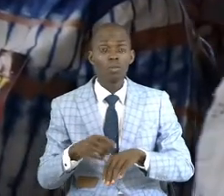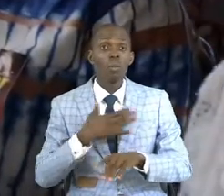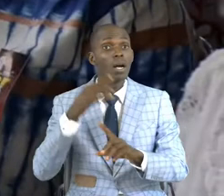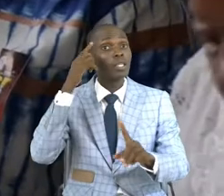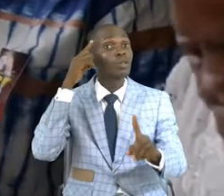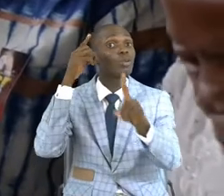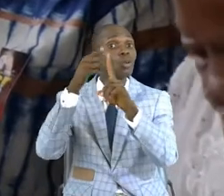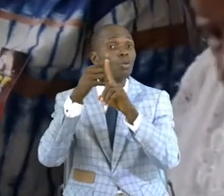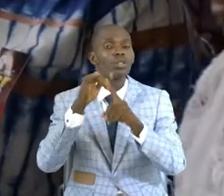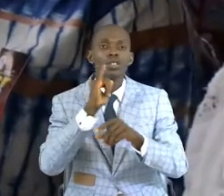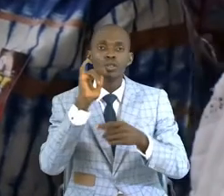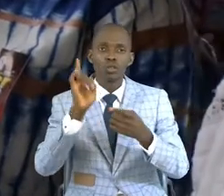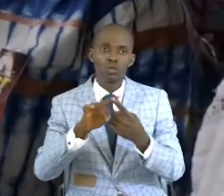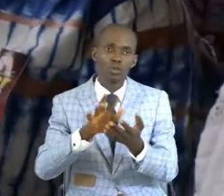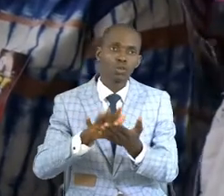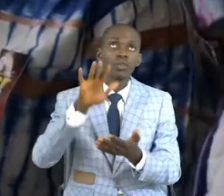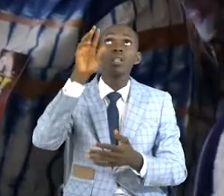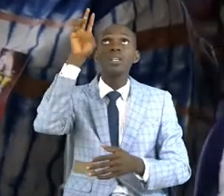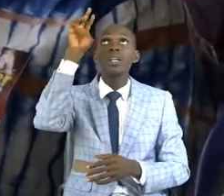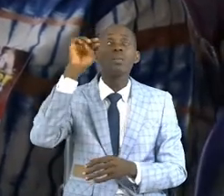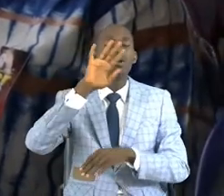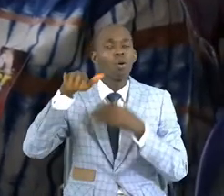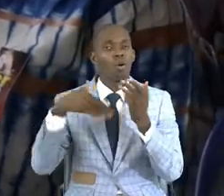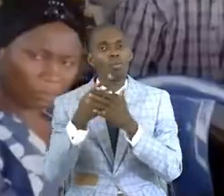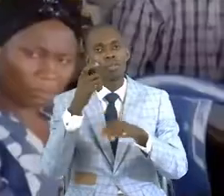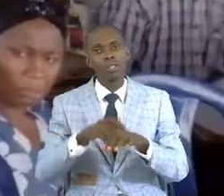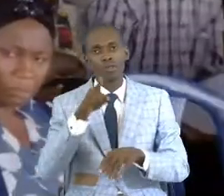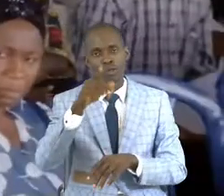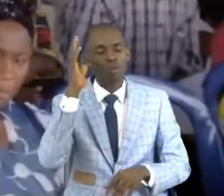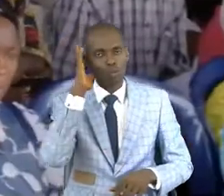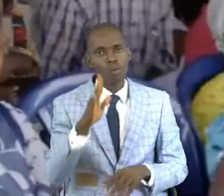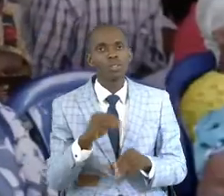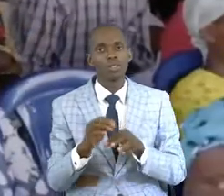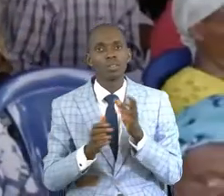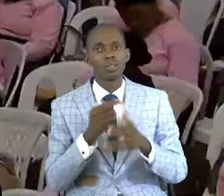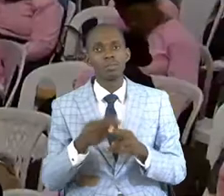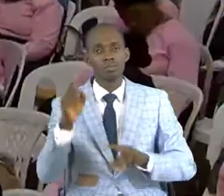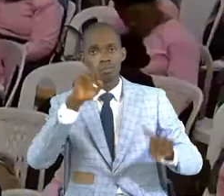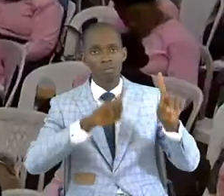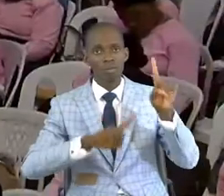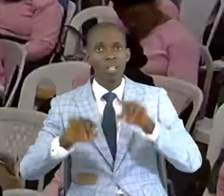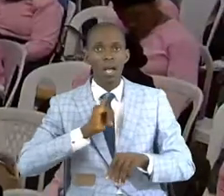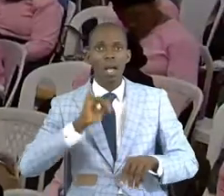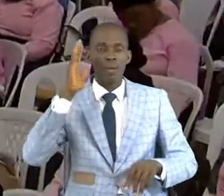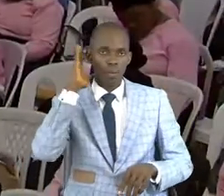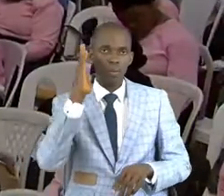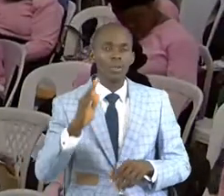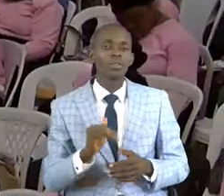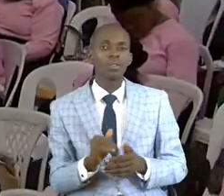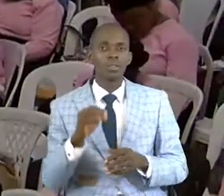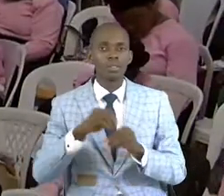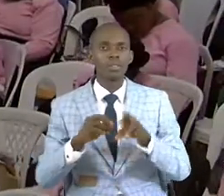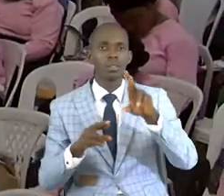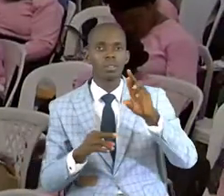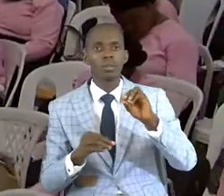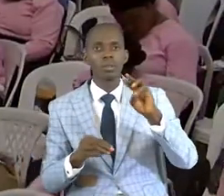Him all the time. You will. I will. Romans chapter